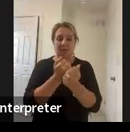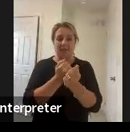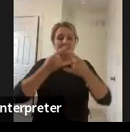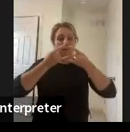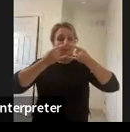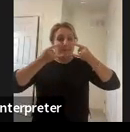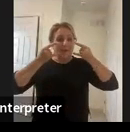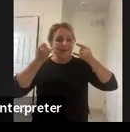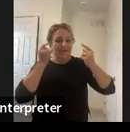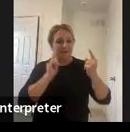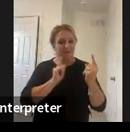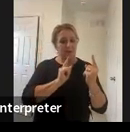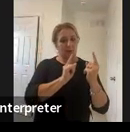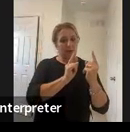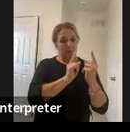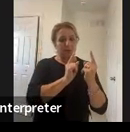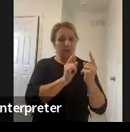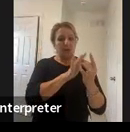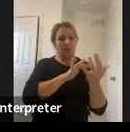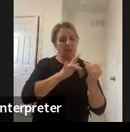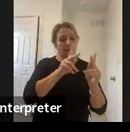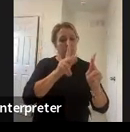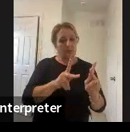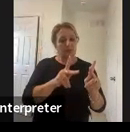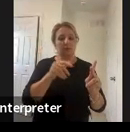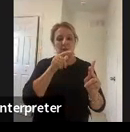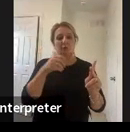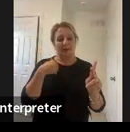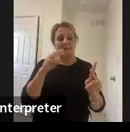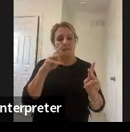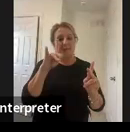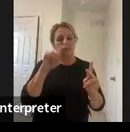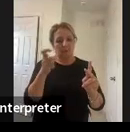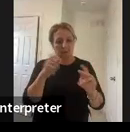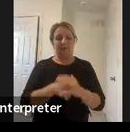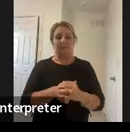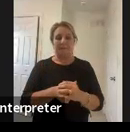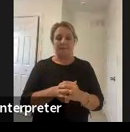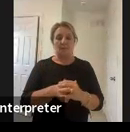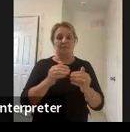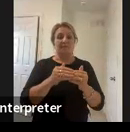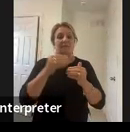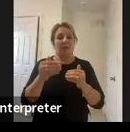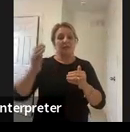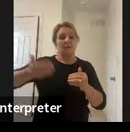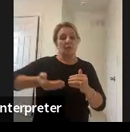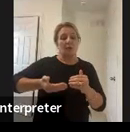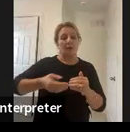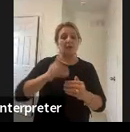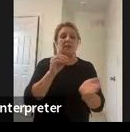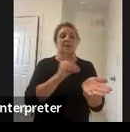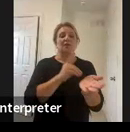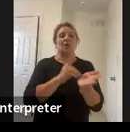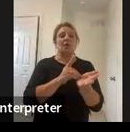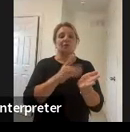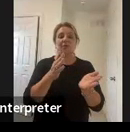lengthy contact around somebody with monkeypox. Next, I'd like to welcome Dr. Luke, our medical